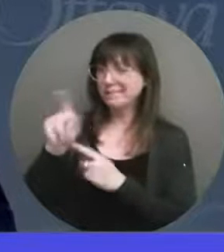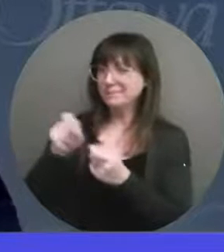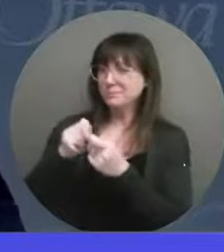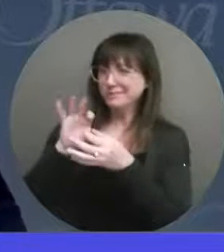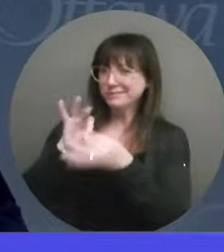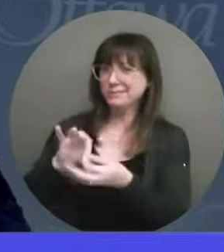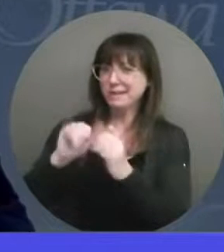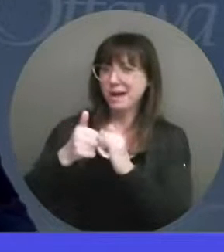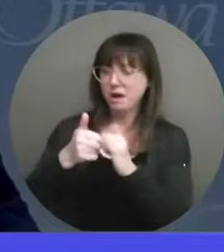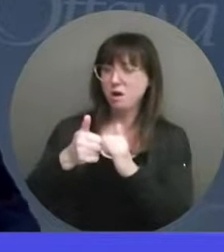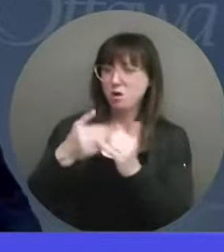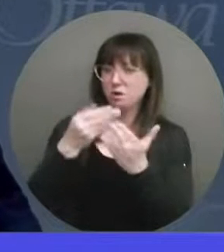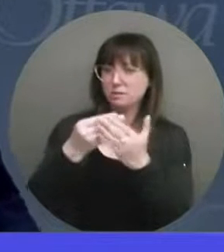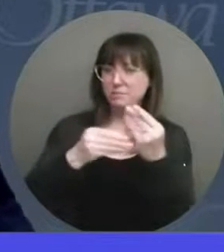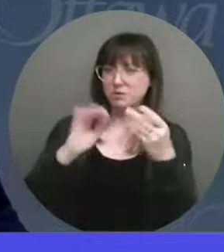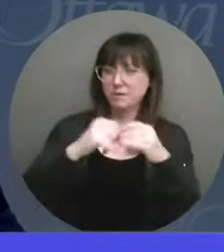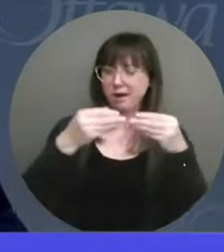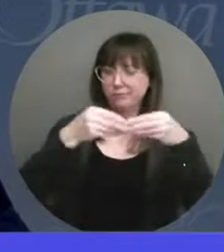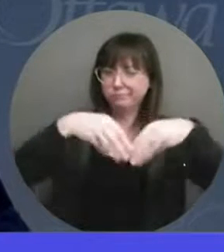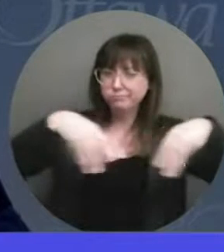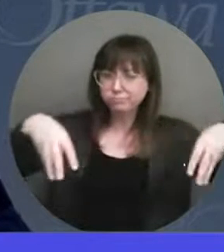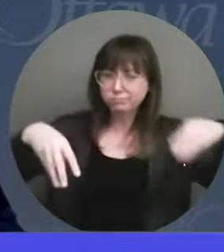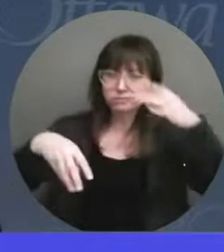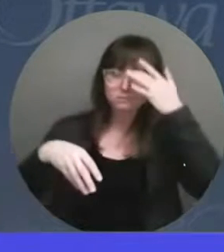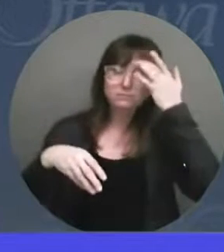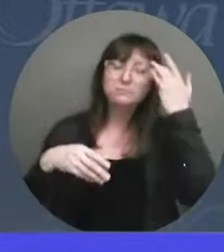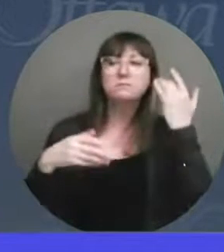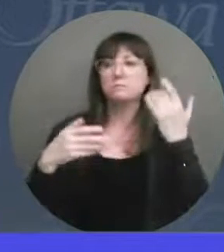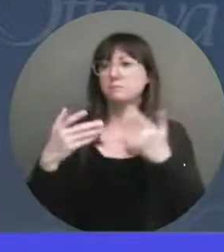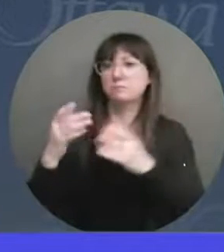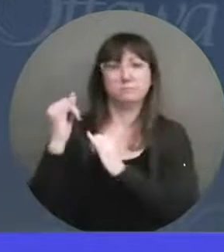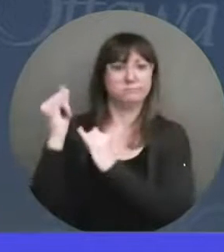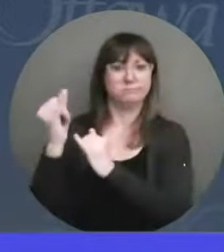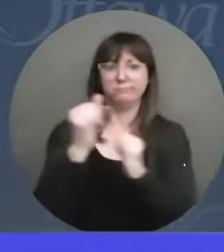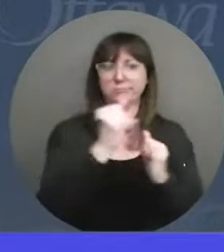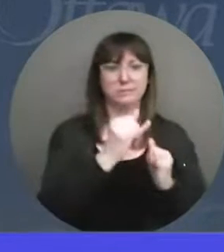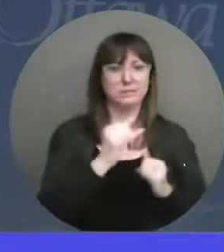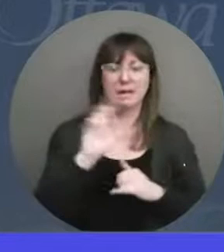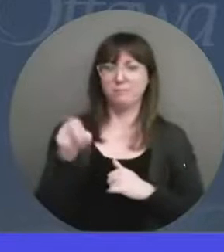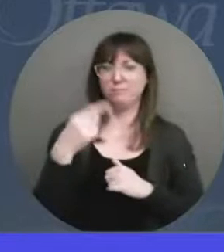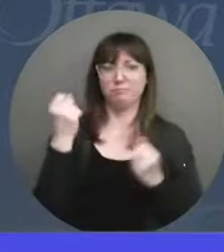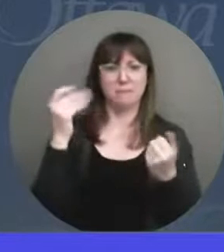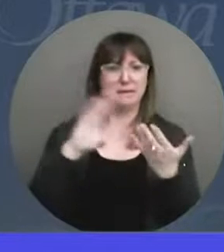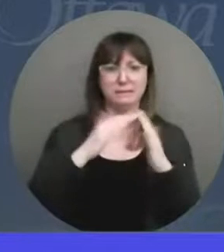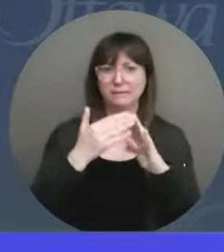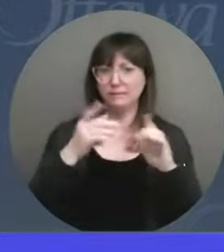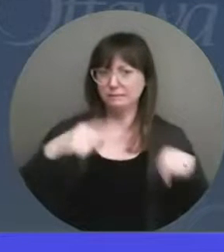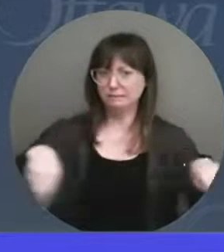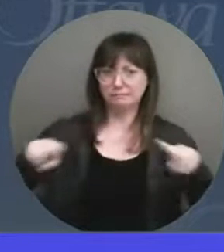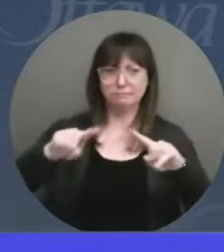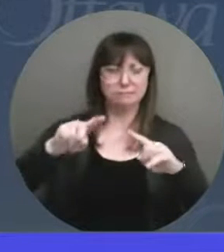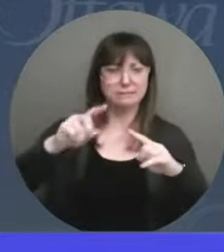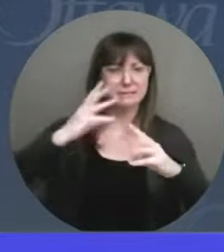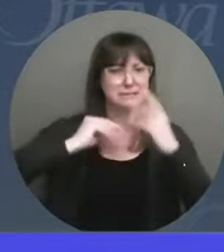breakdown. Obviously, we're in the same boat as 443 other municipalities that have